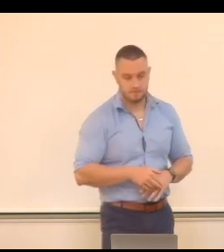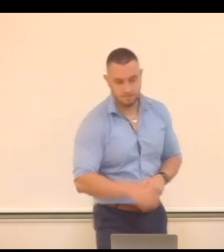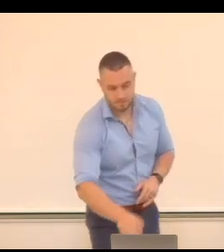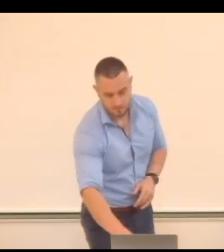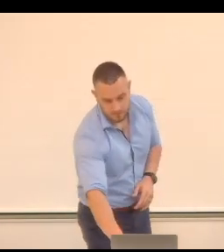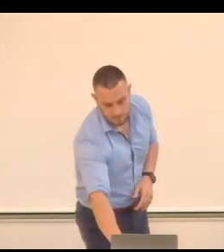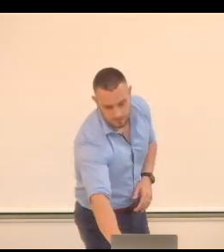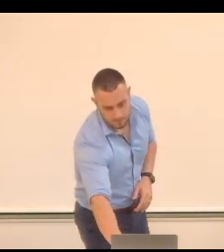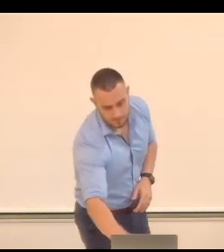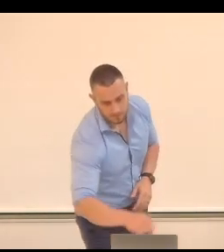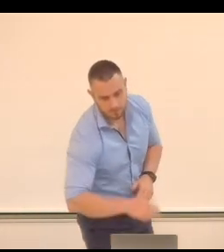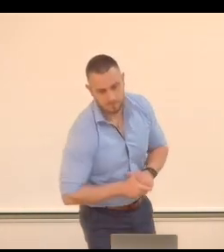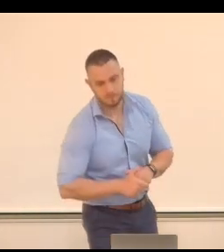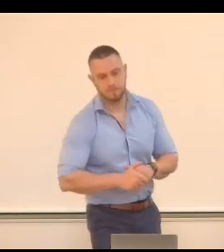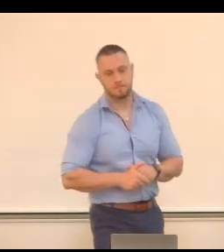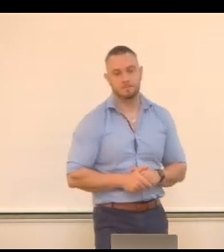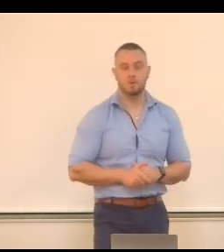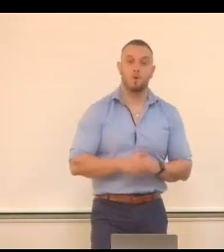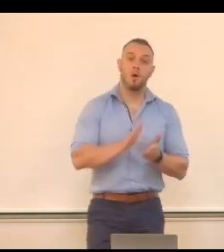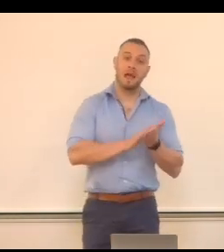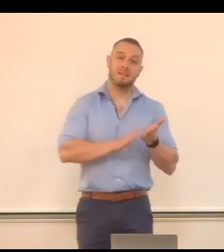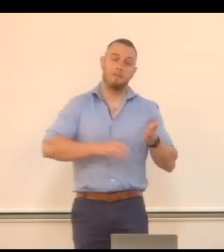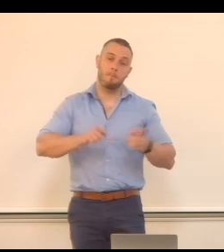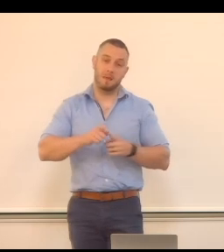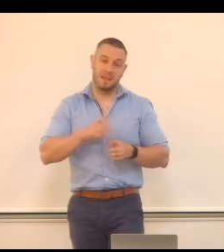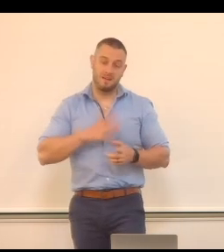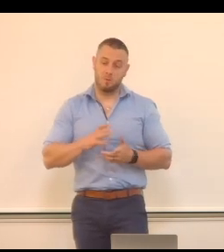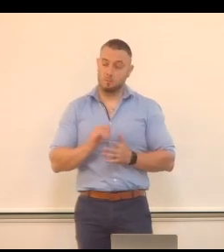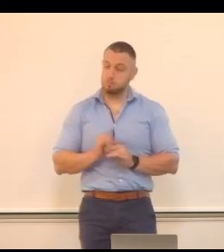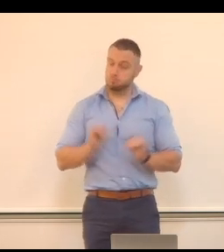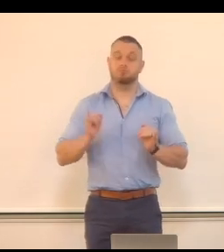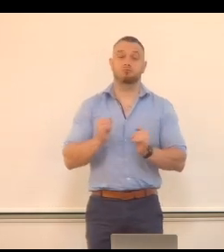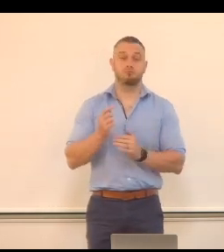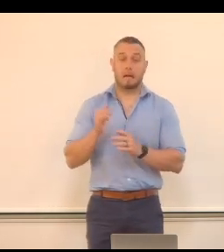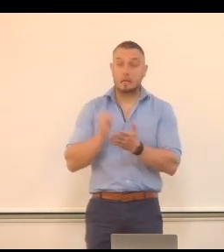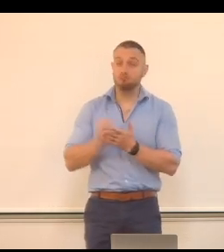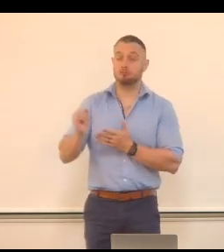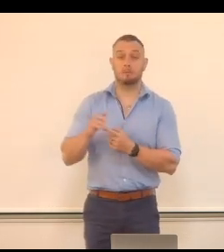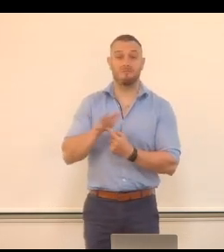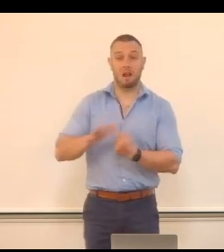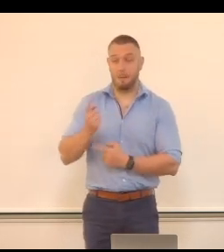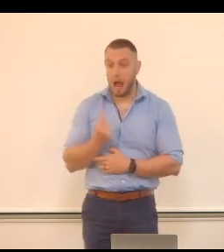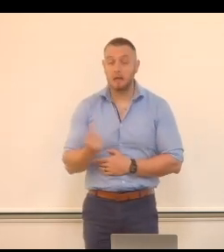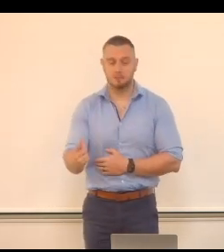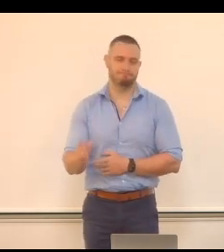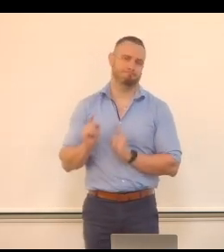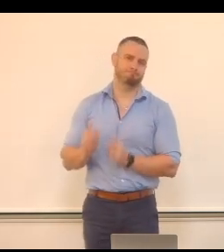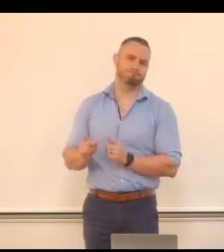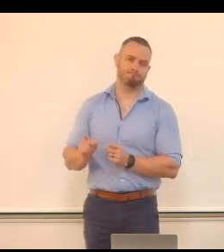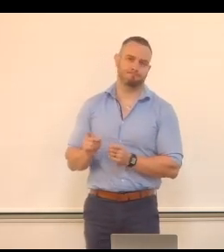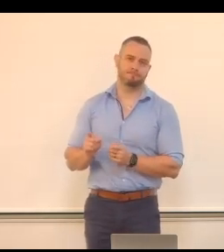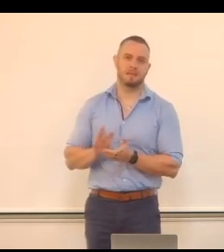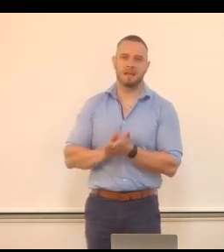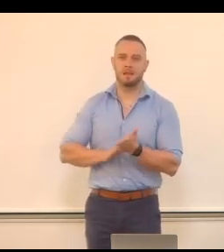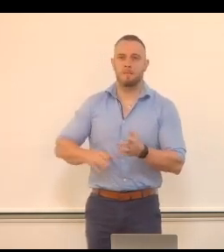So, yeah, HMP, if you're looking to be isolated, extreme environment, HMP is perfect. If you're looking to get out, do EVAs